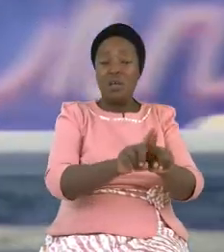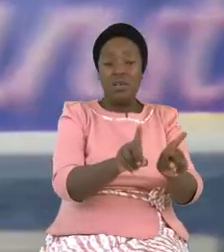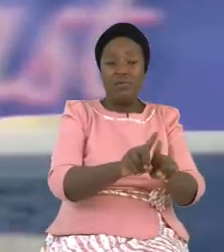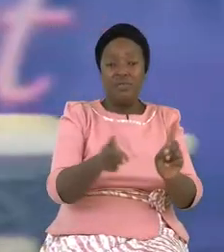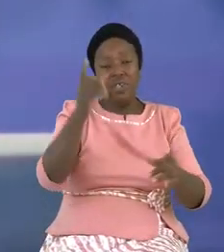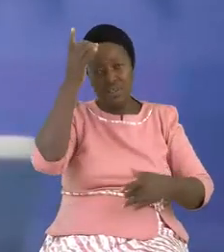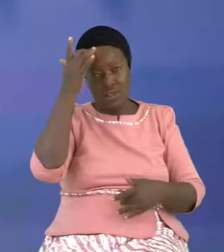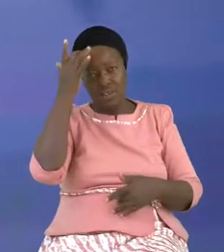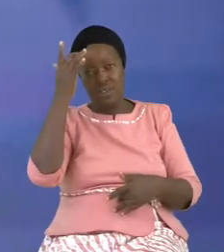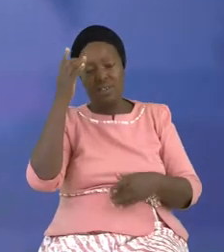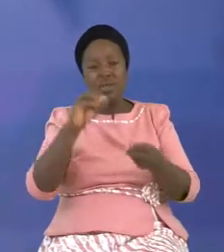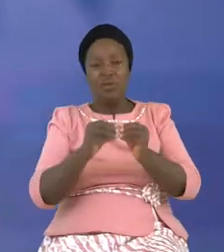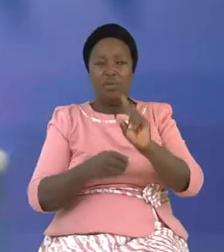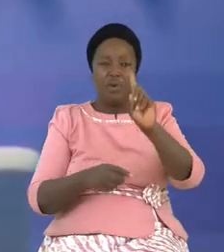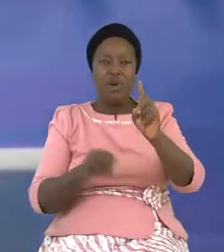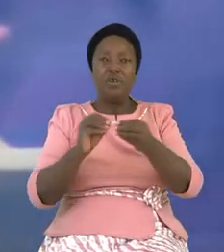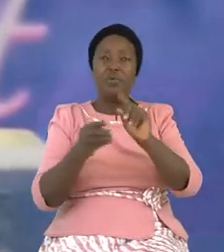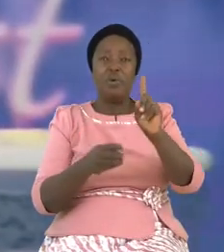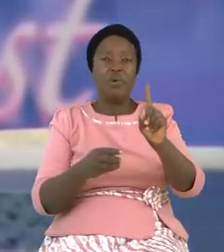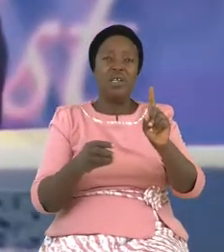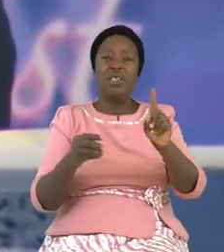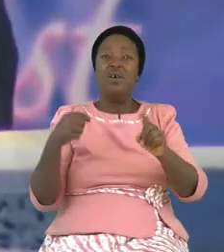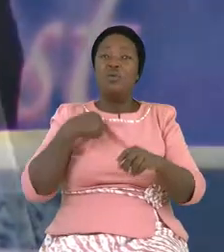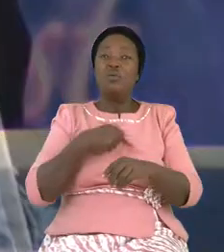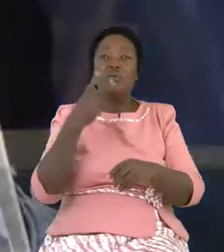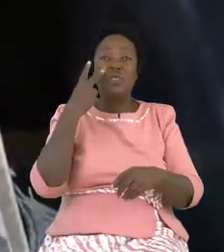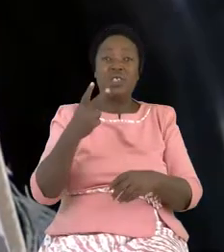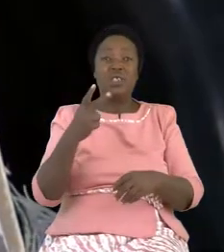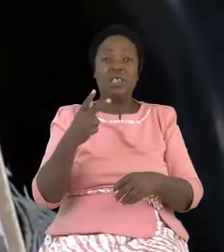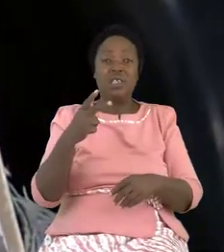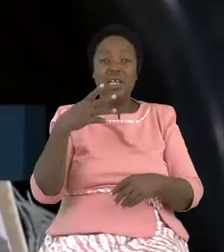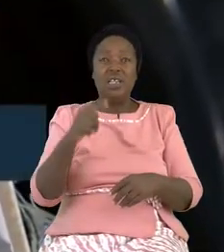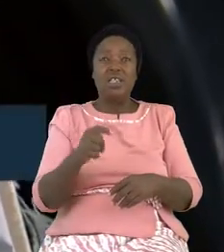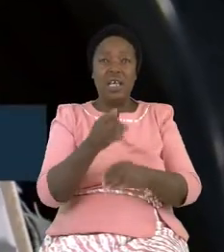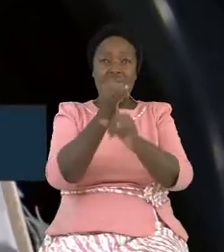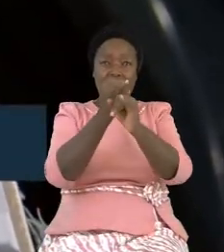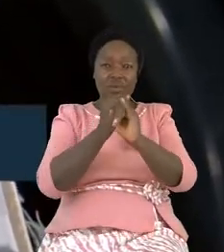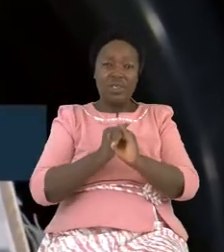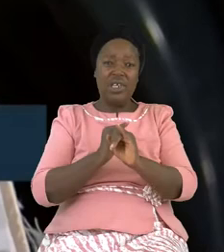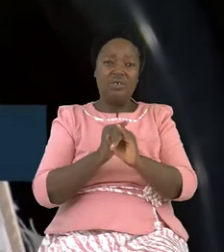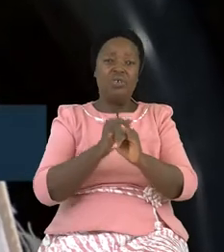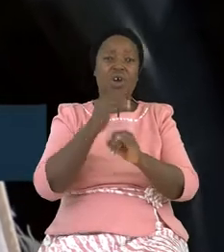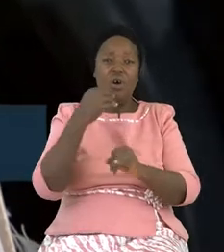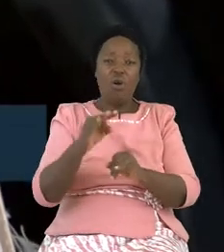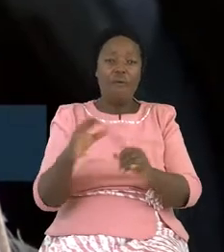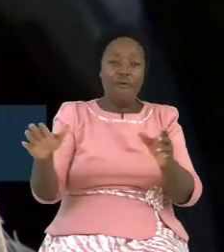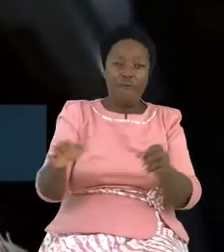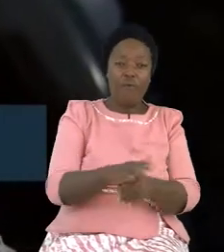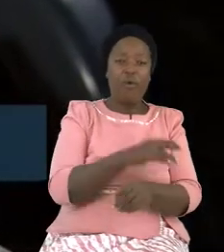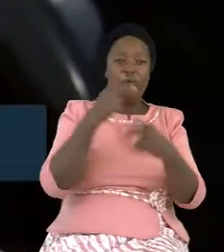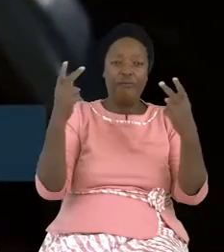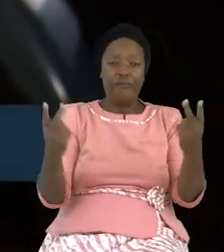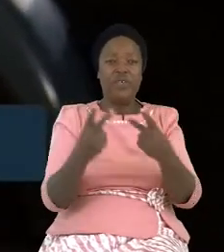number one. Number one, we're looking at the heritage of full victory and daily